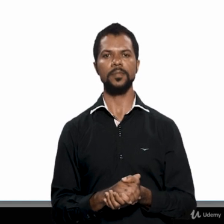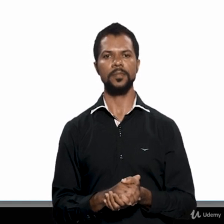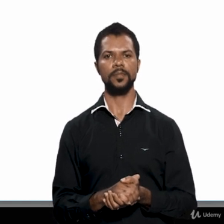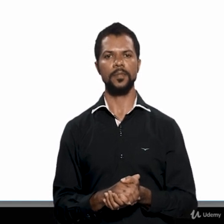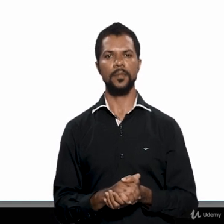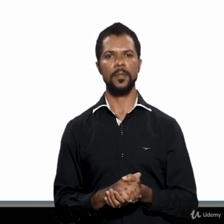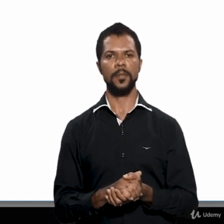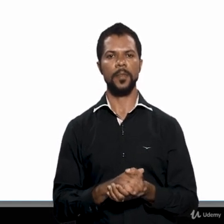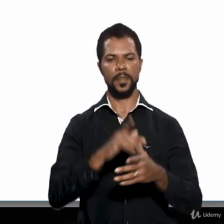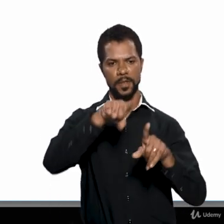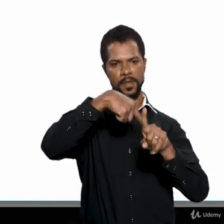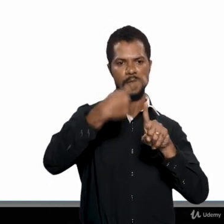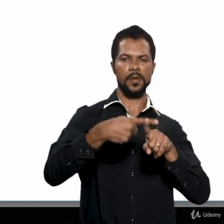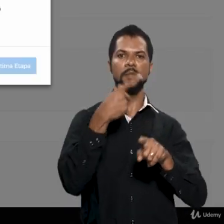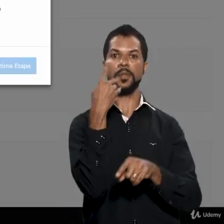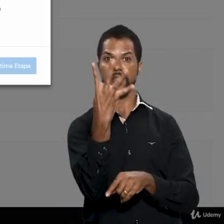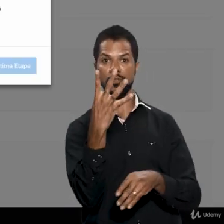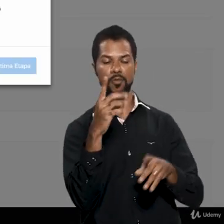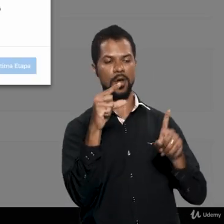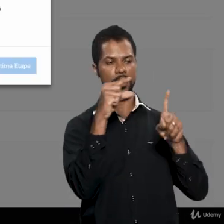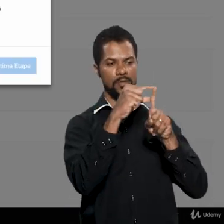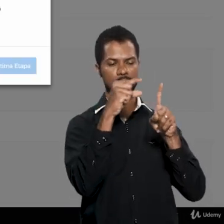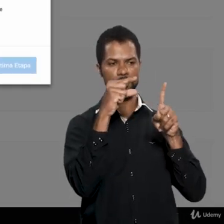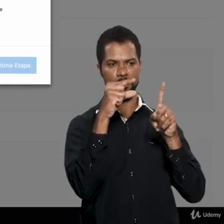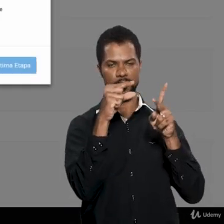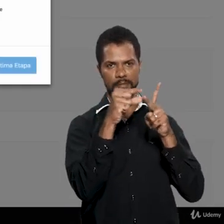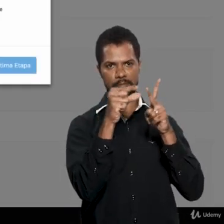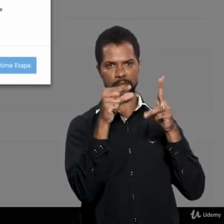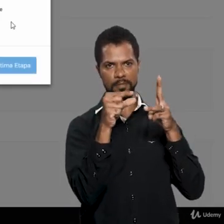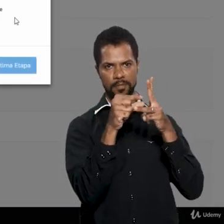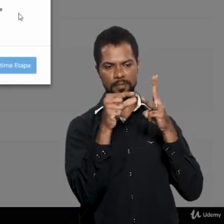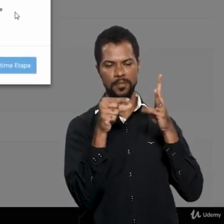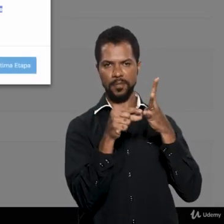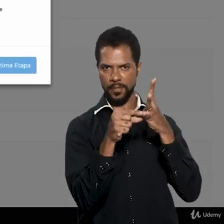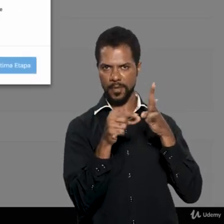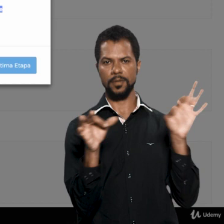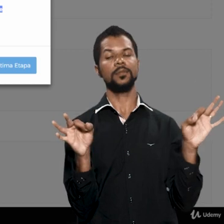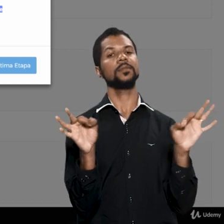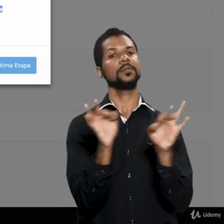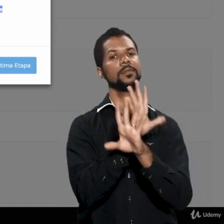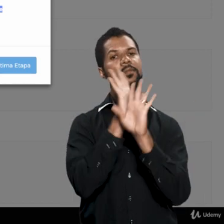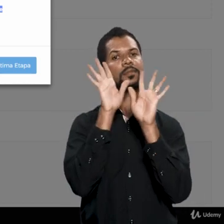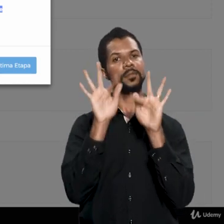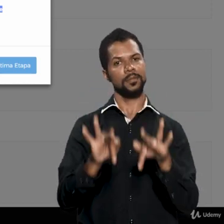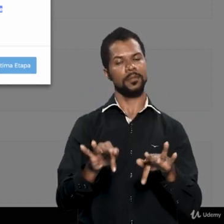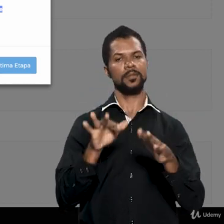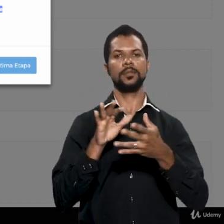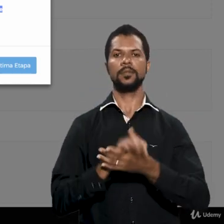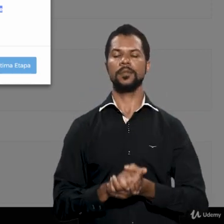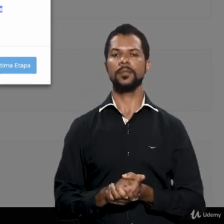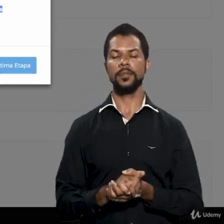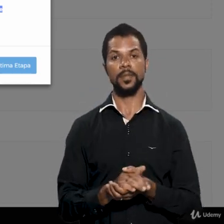Okay, here we go. Another 4, and we are done.